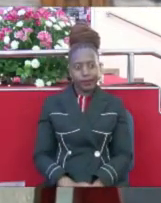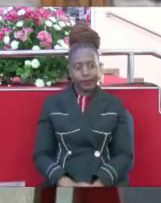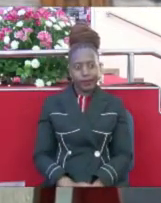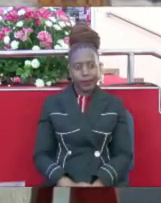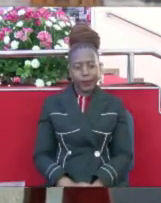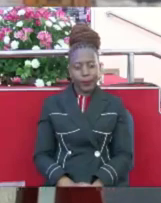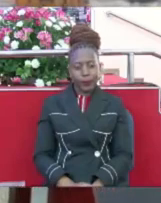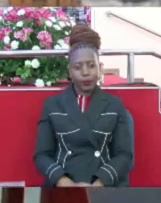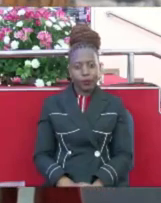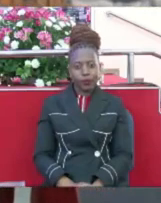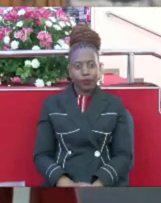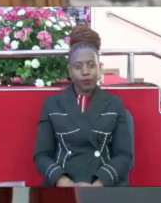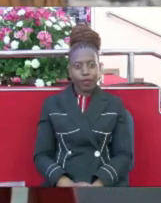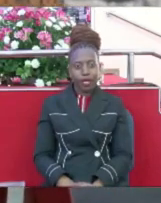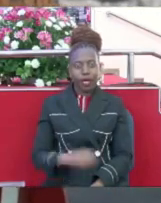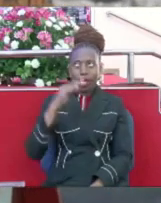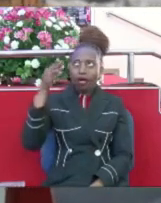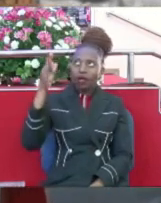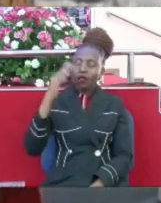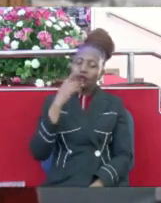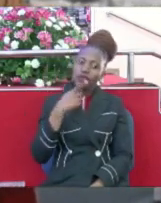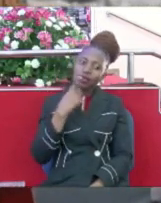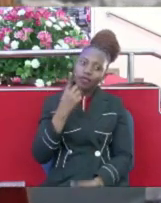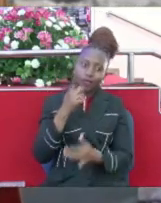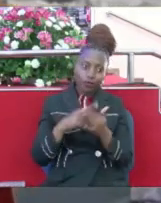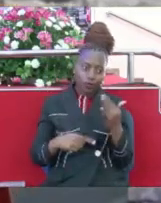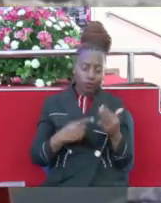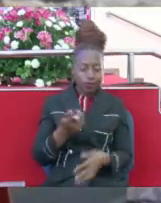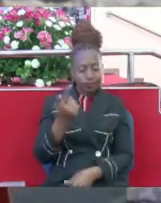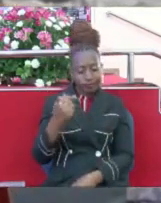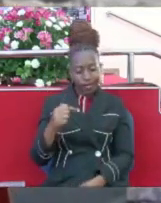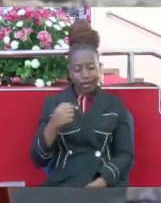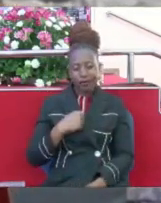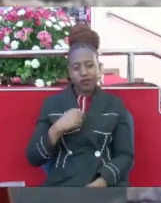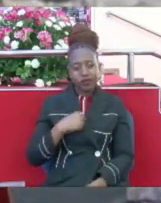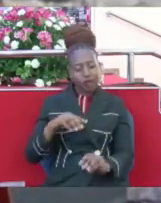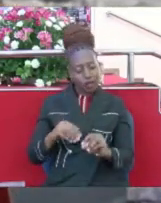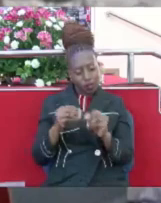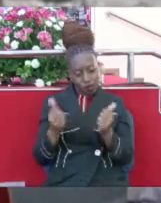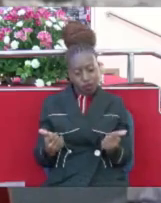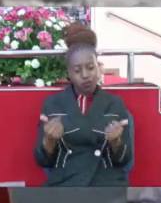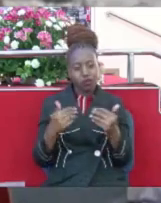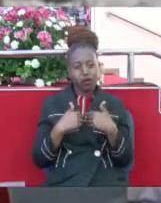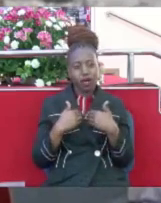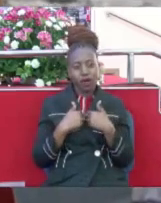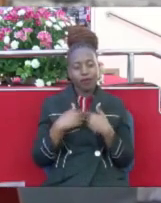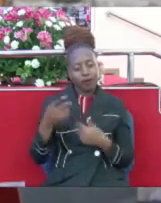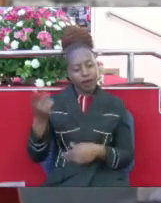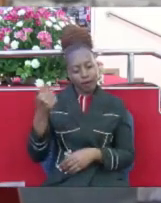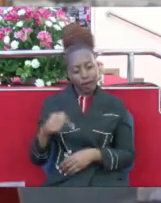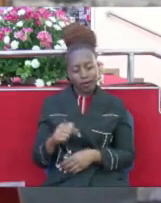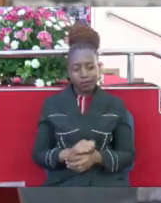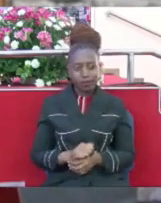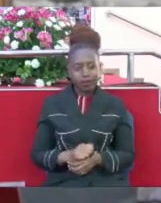he's saying, come to me. I have a solution for you. Come to me. I